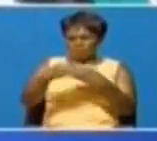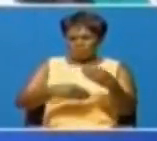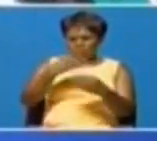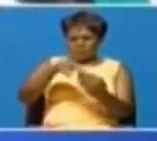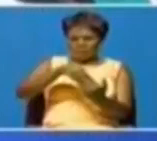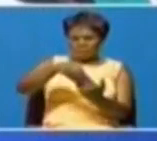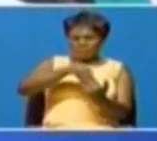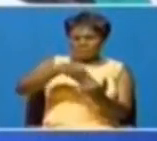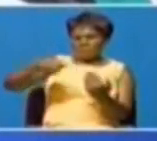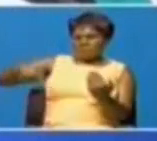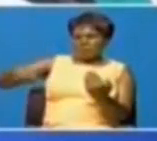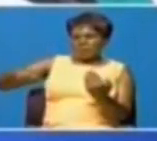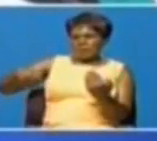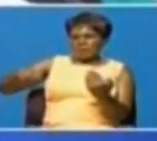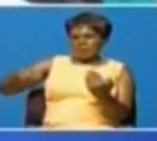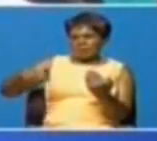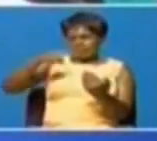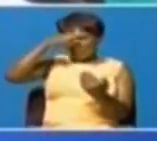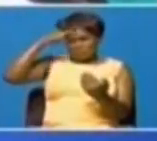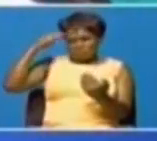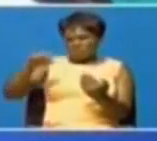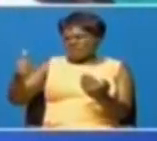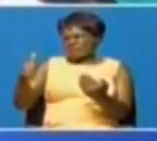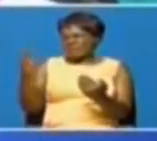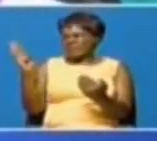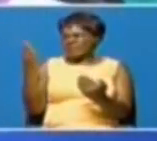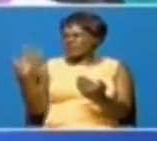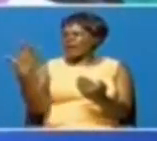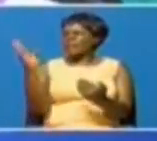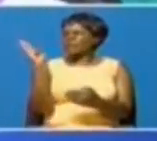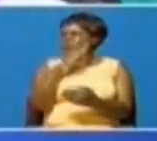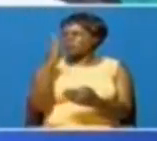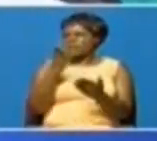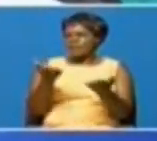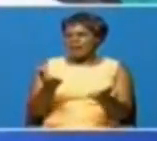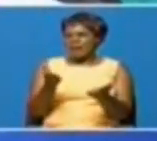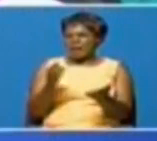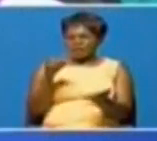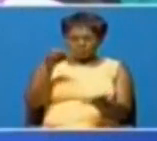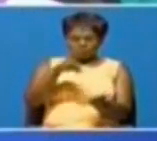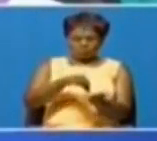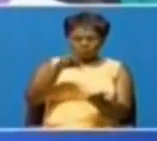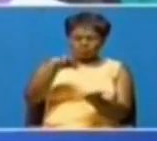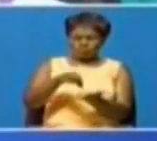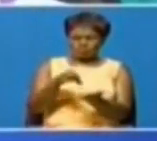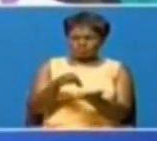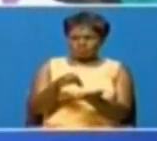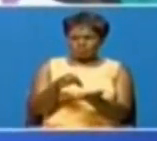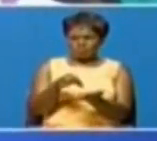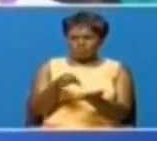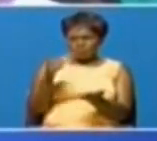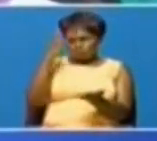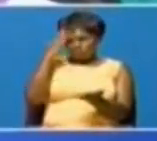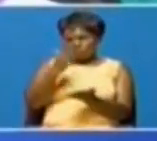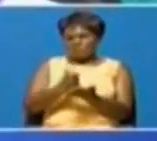nylon kwa sababu wengine mikono yao ni chafu. Sasa saa hii natudunga na toothpick. Unajua